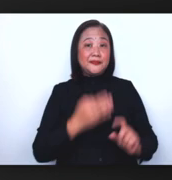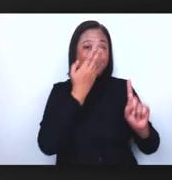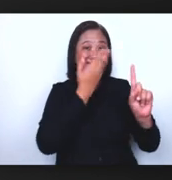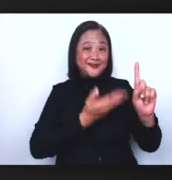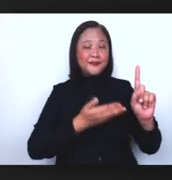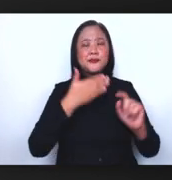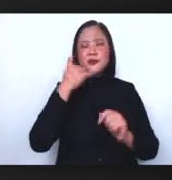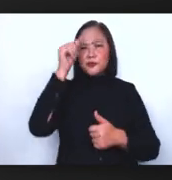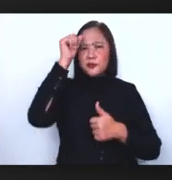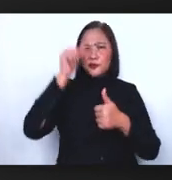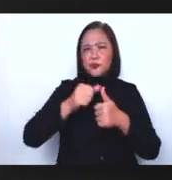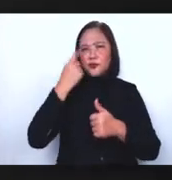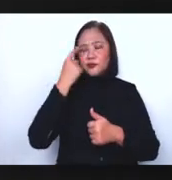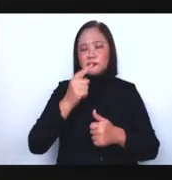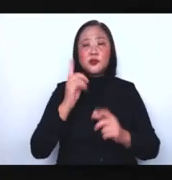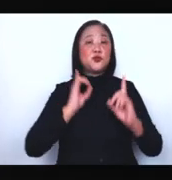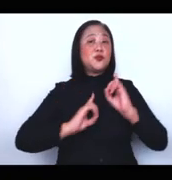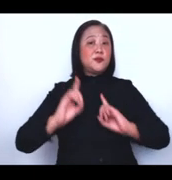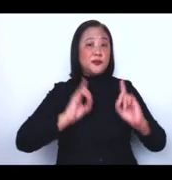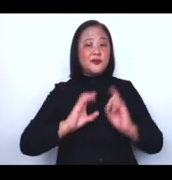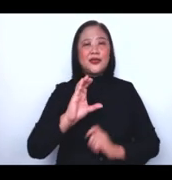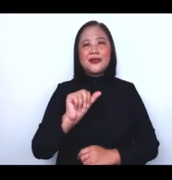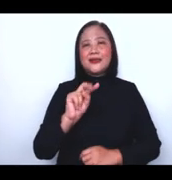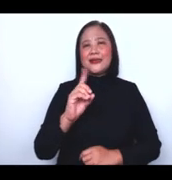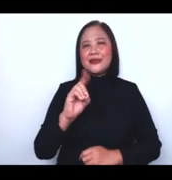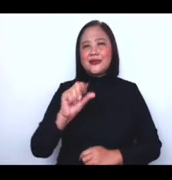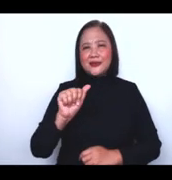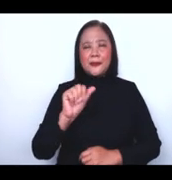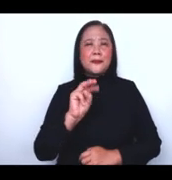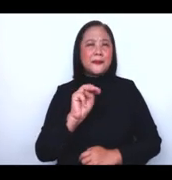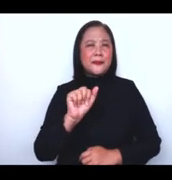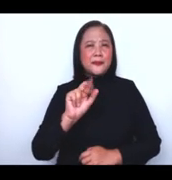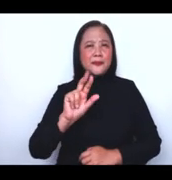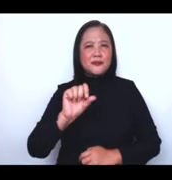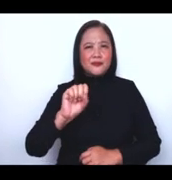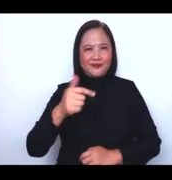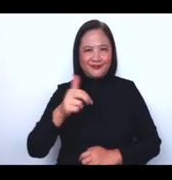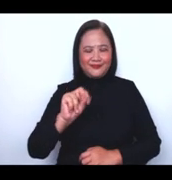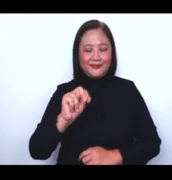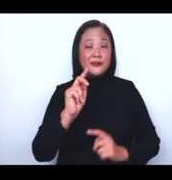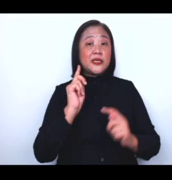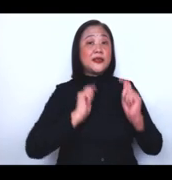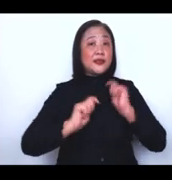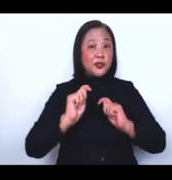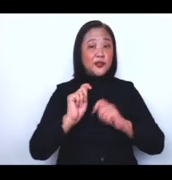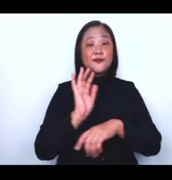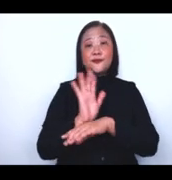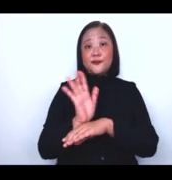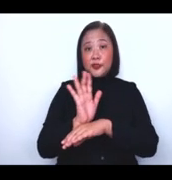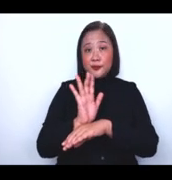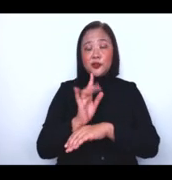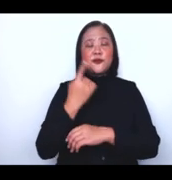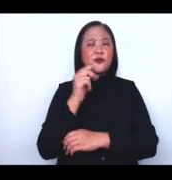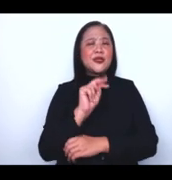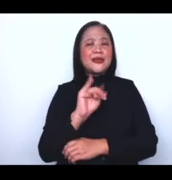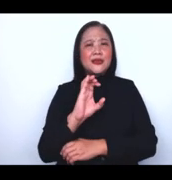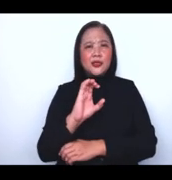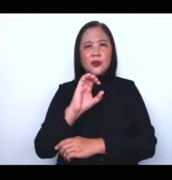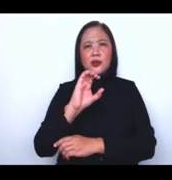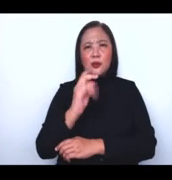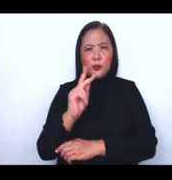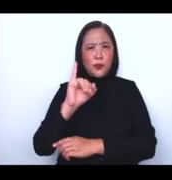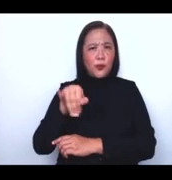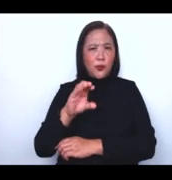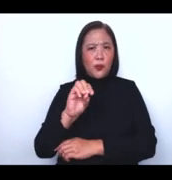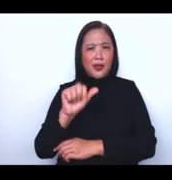is best remembered for her portrayal of Candida Marasigan in the stage and film versions of Nick Joaquin's Portrait